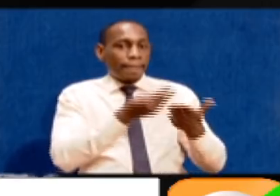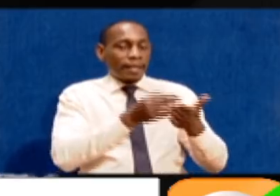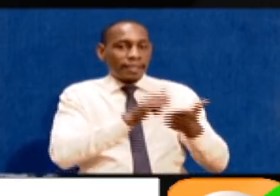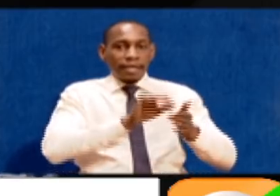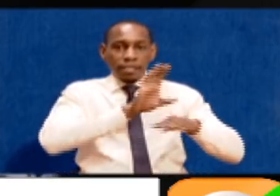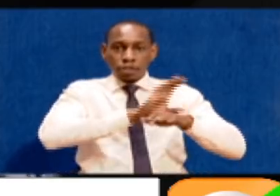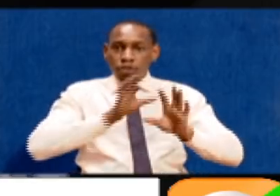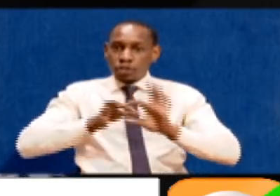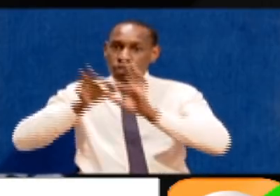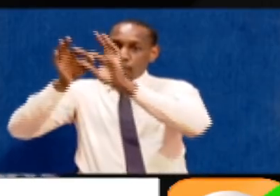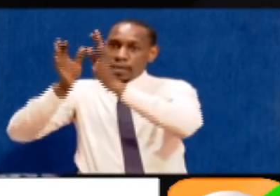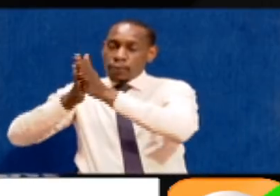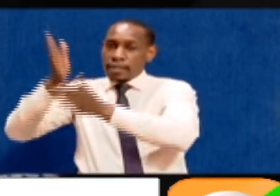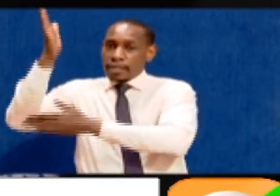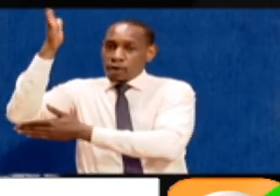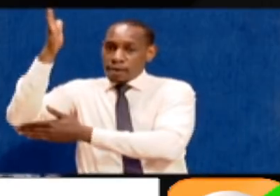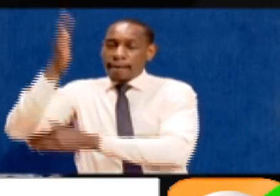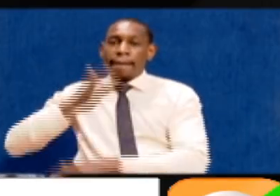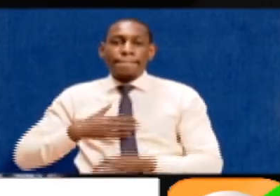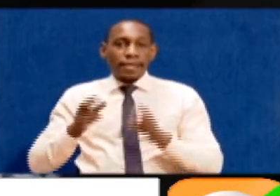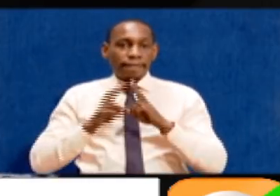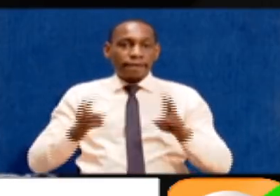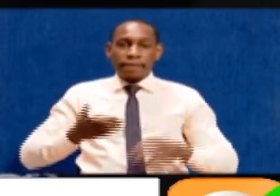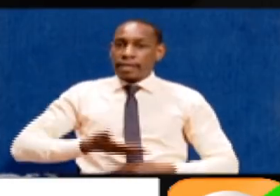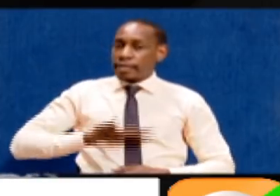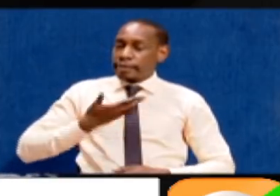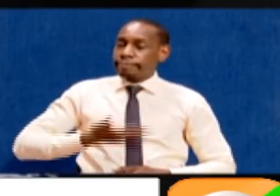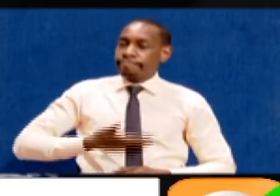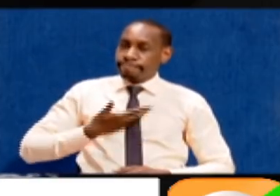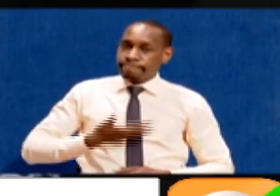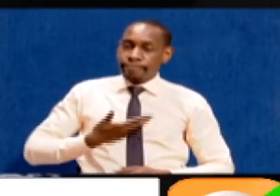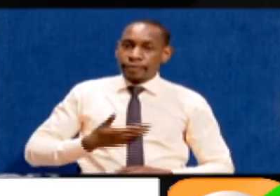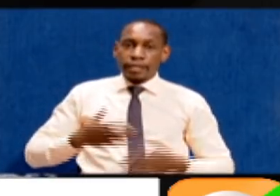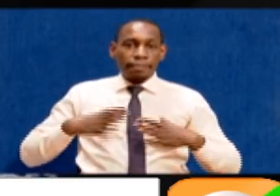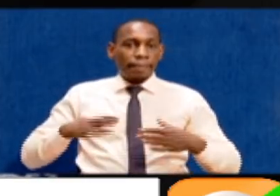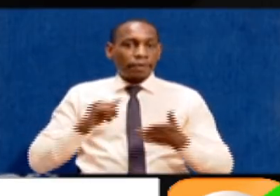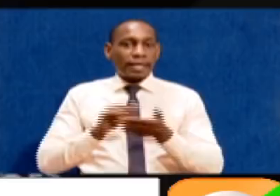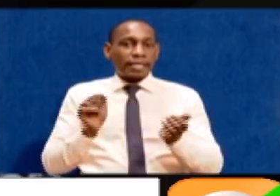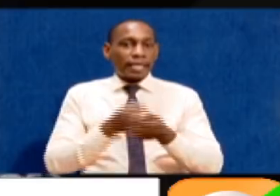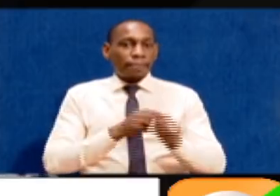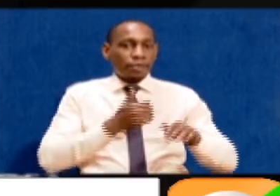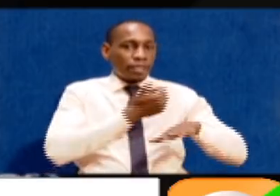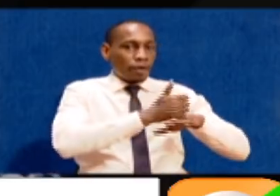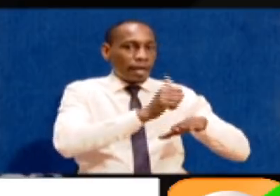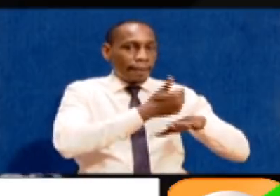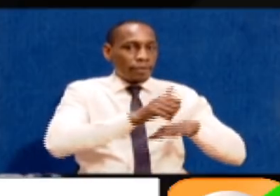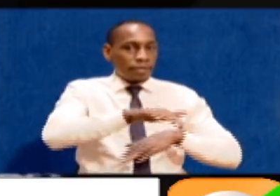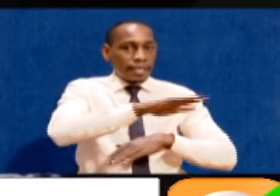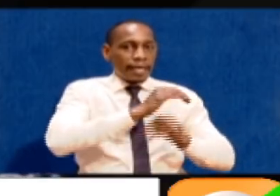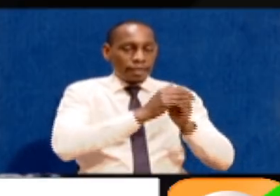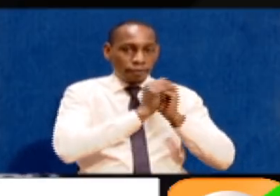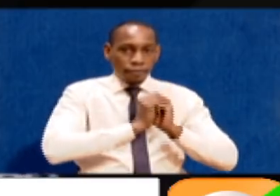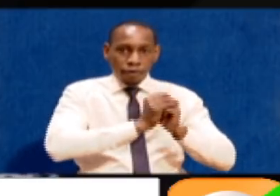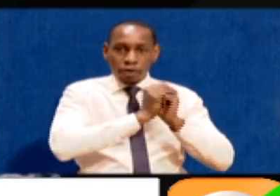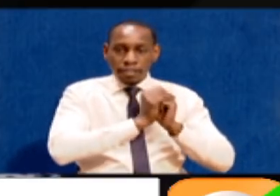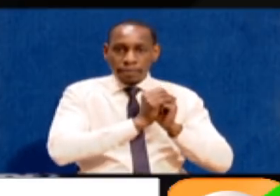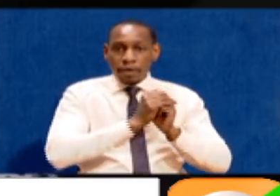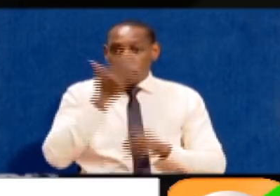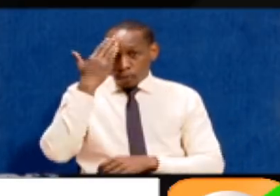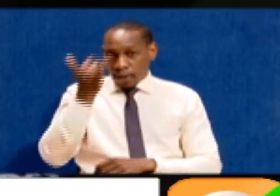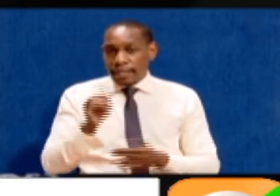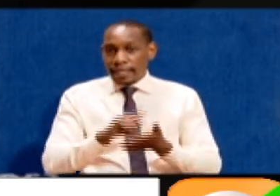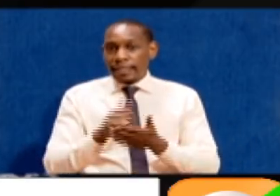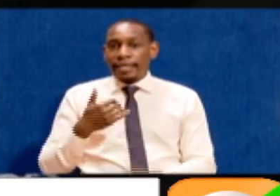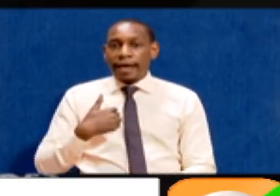church belongs to God. And I'm very angry about it. People cannot abuse the place of worship